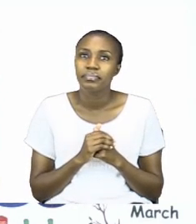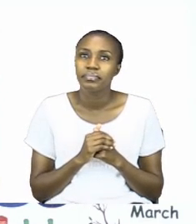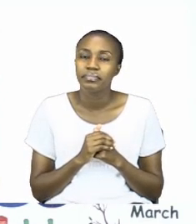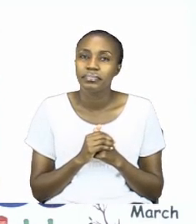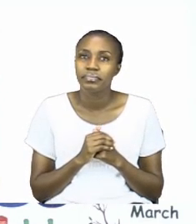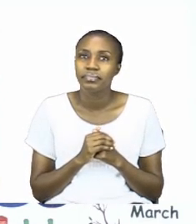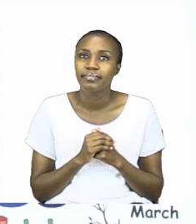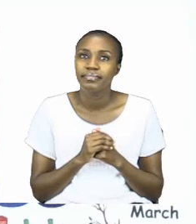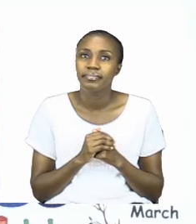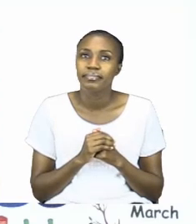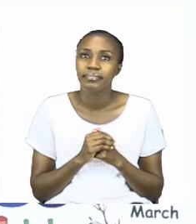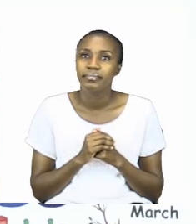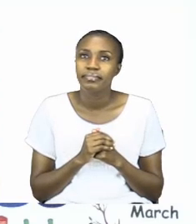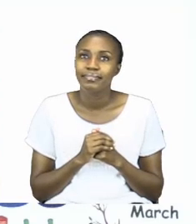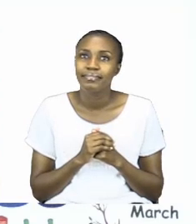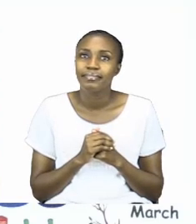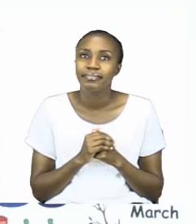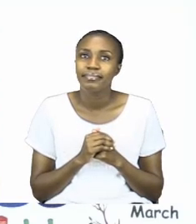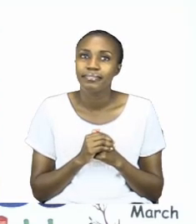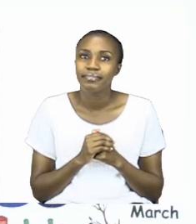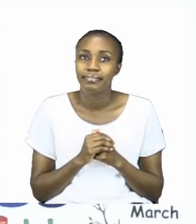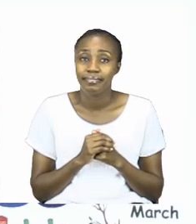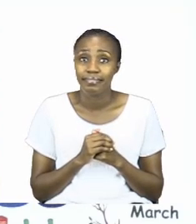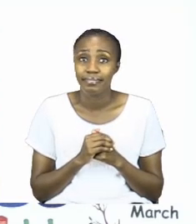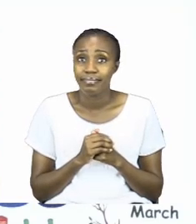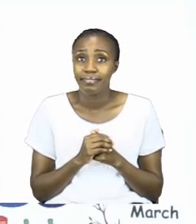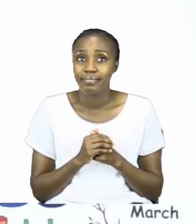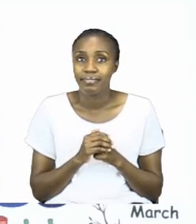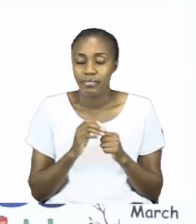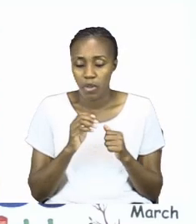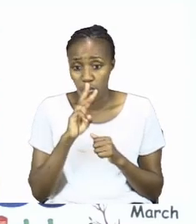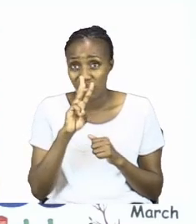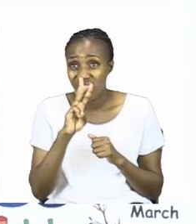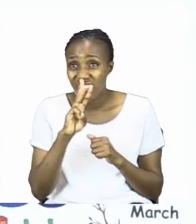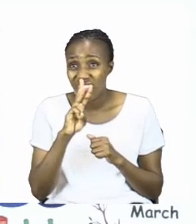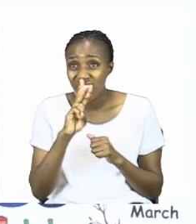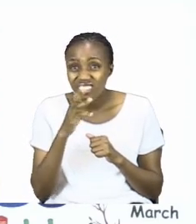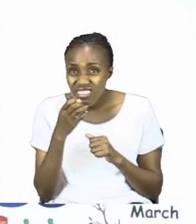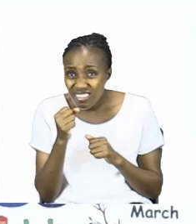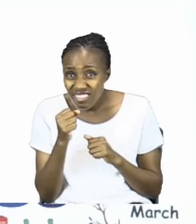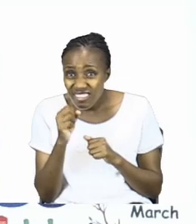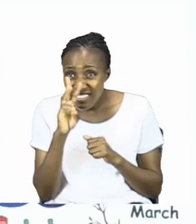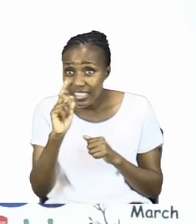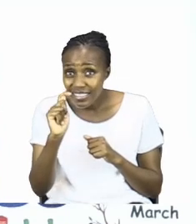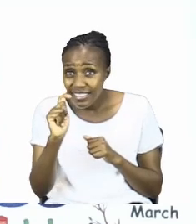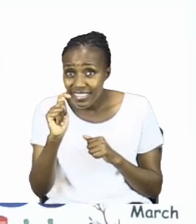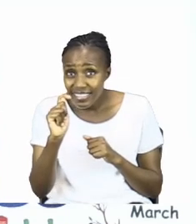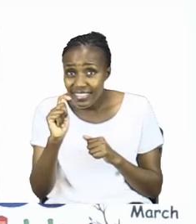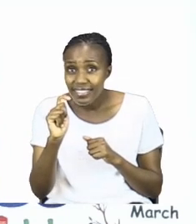out. So we've moved from 2, let's go to 3. We're looking for 3